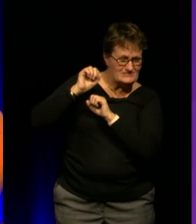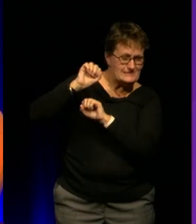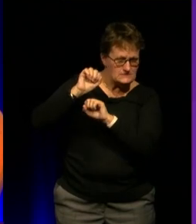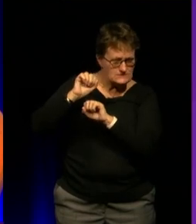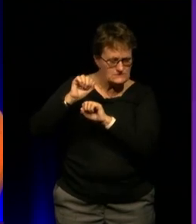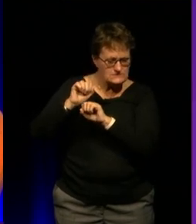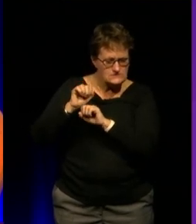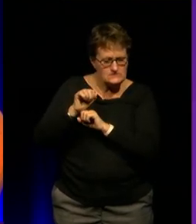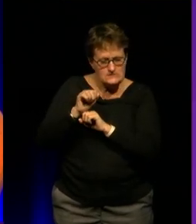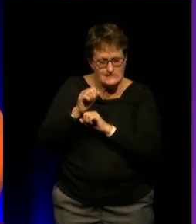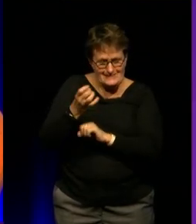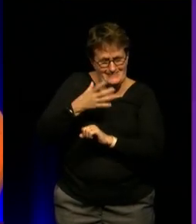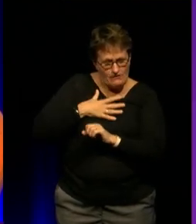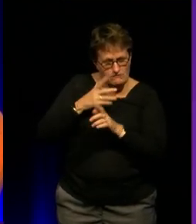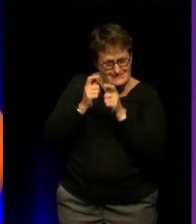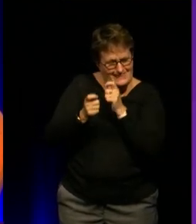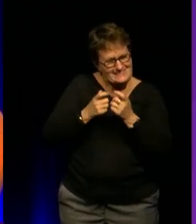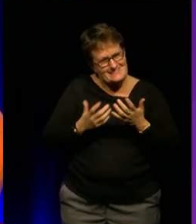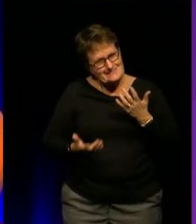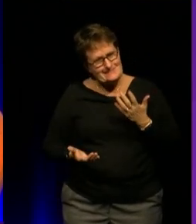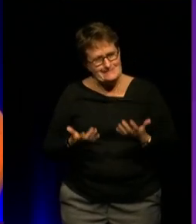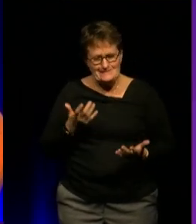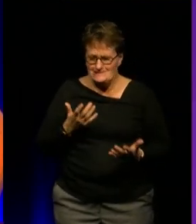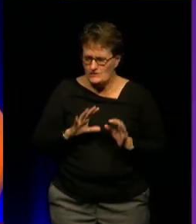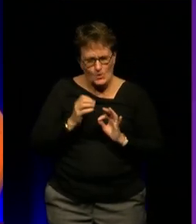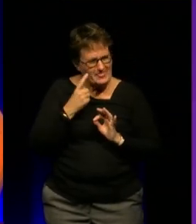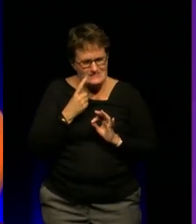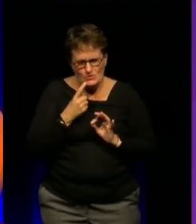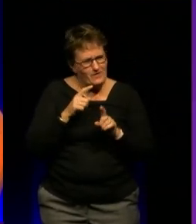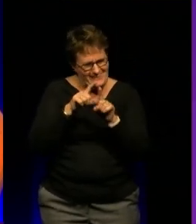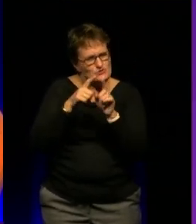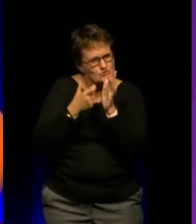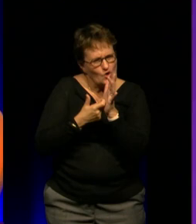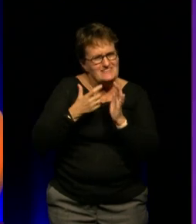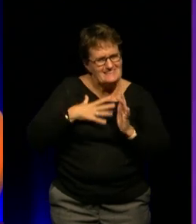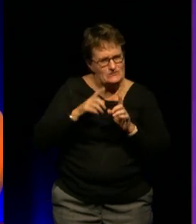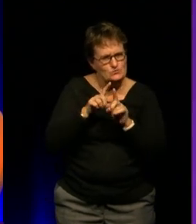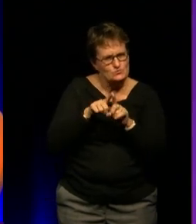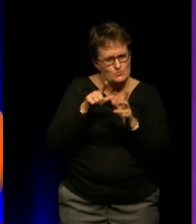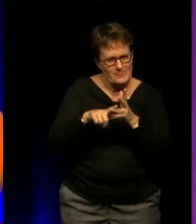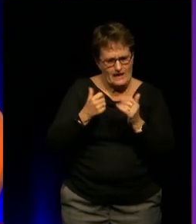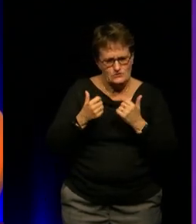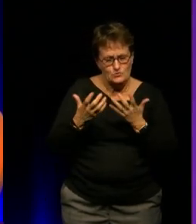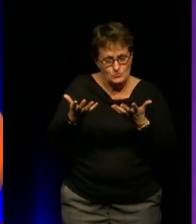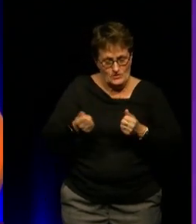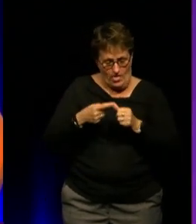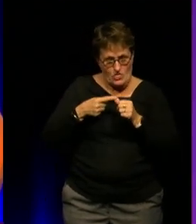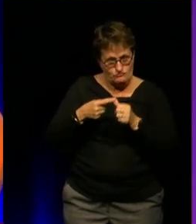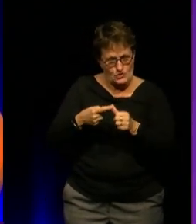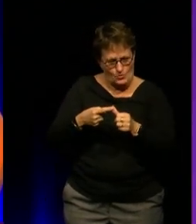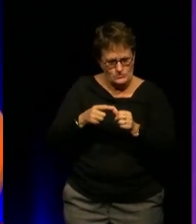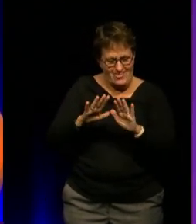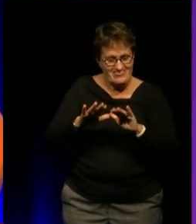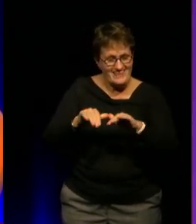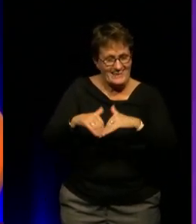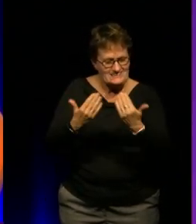that I don't think that is that that's something that a doctor can do. Mm. And getting the result back the day